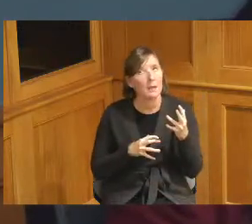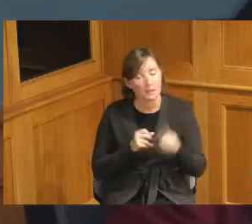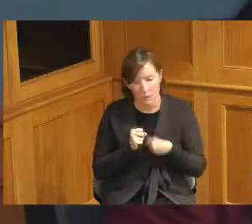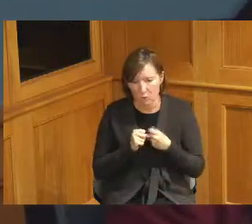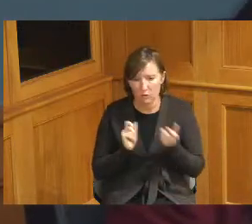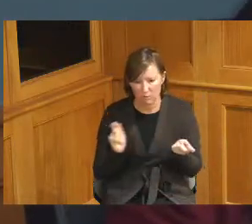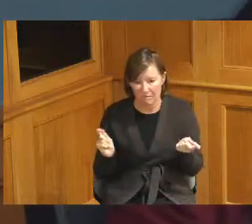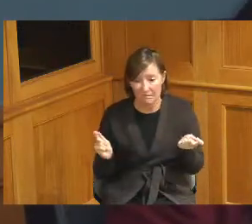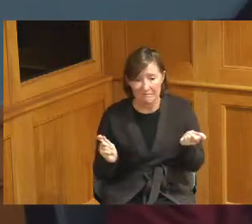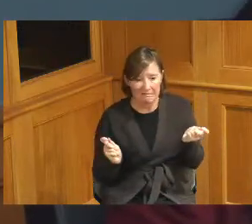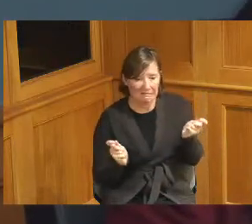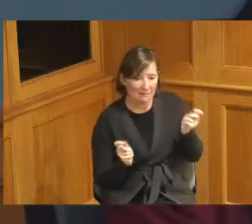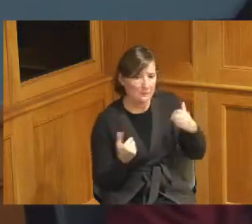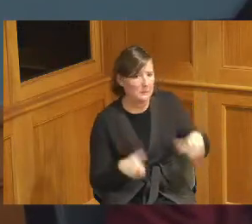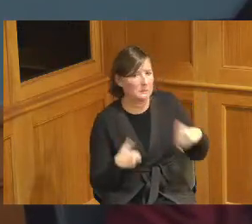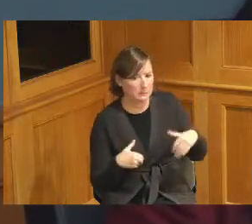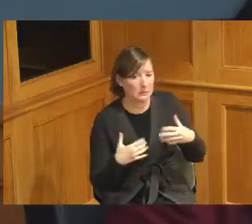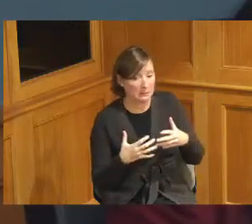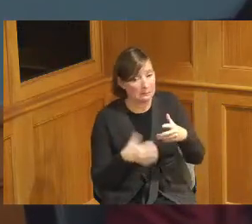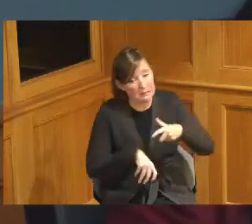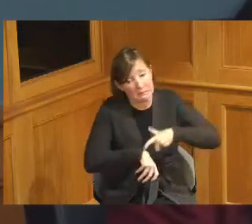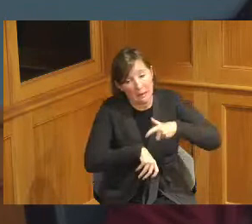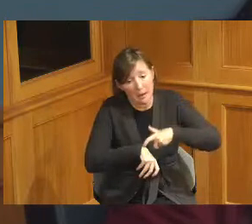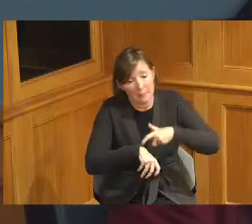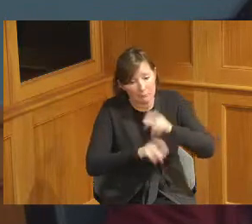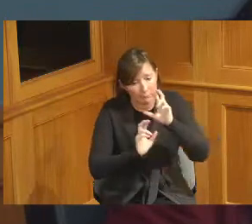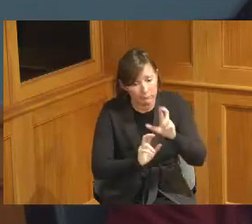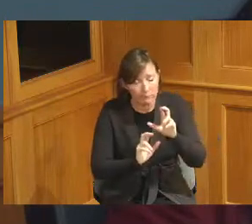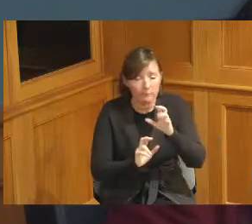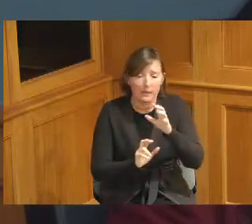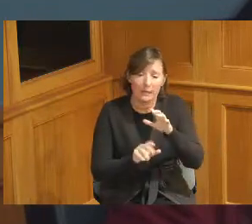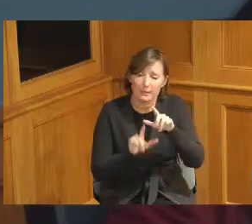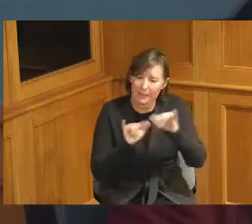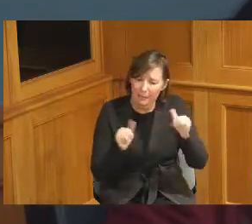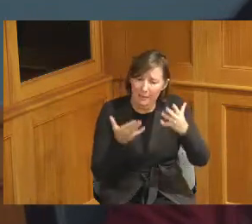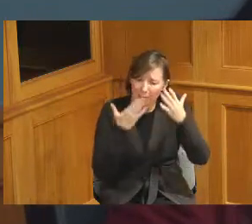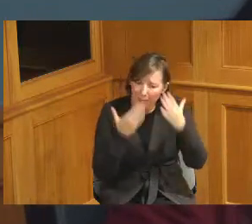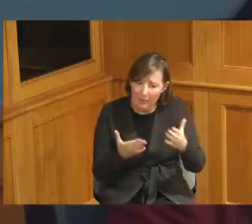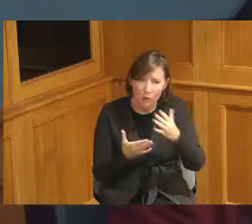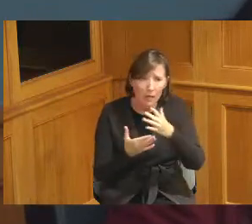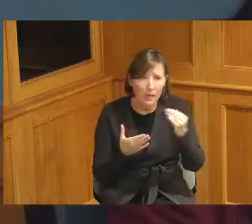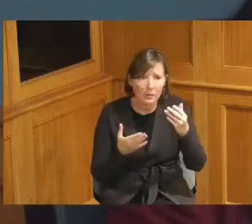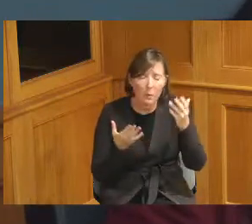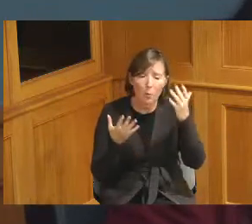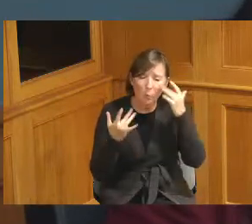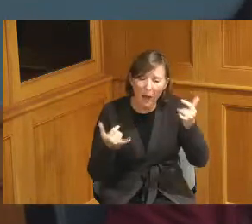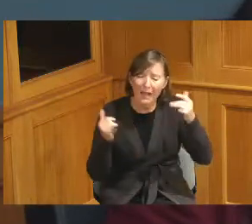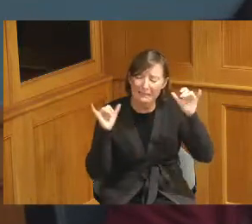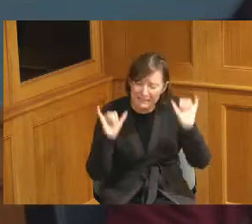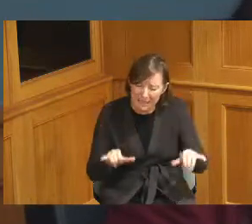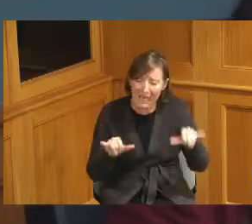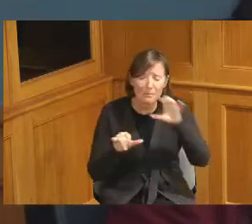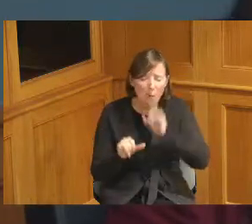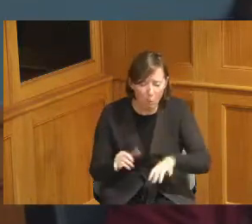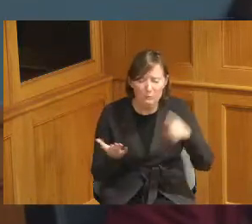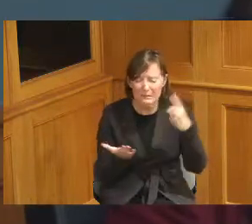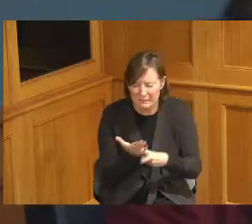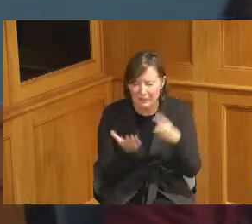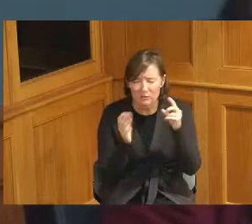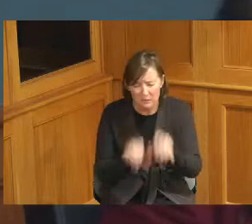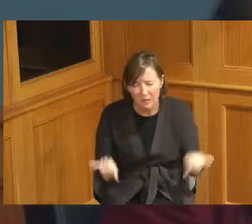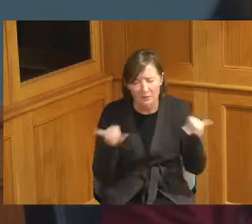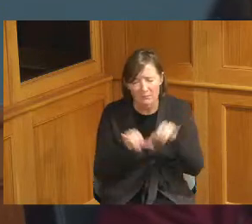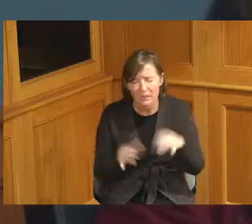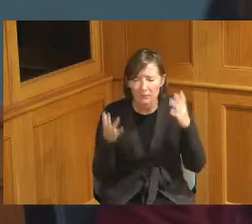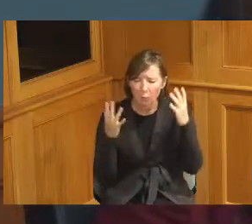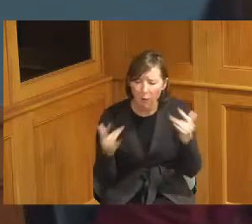to thank you for this. At the same time, I'm thinking, why do we still have to discuss this? And the question is, why do we